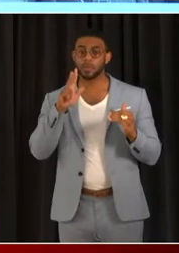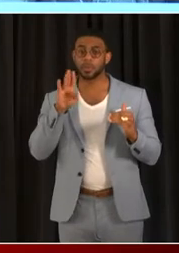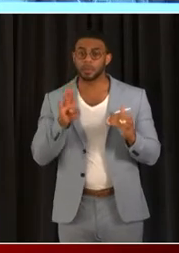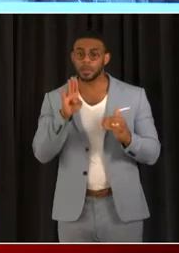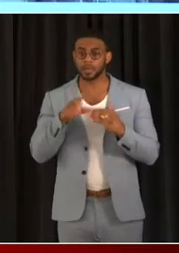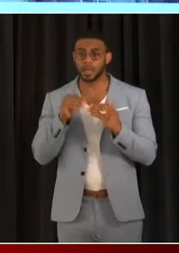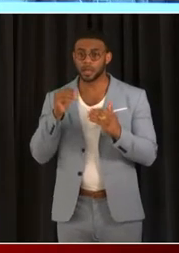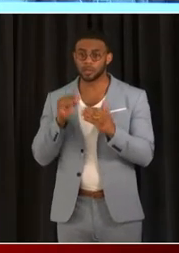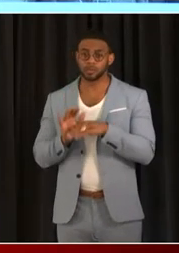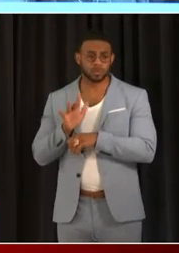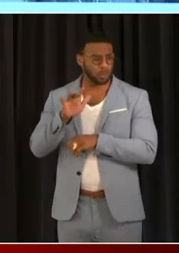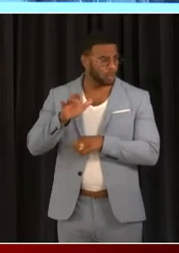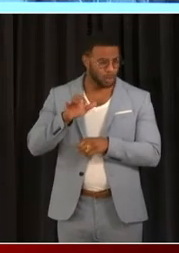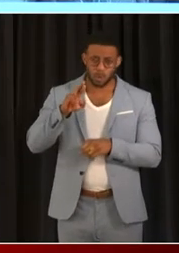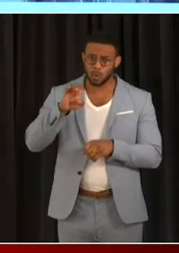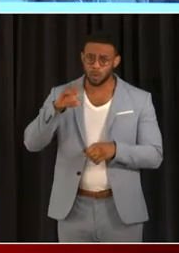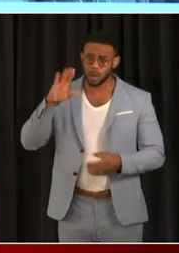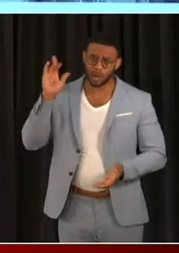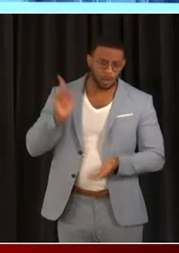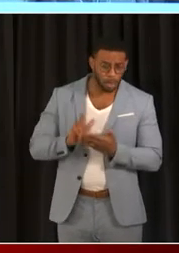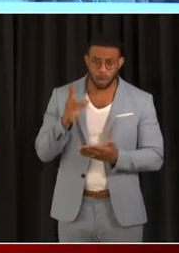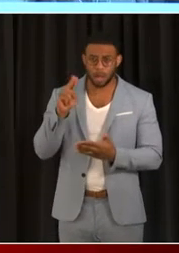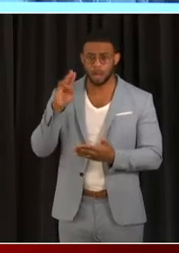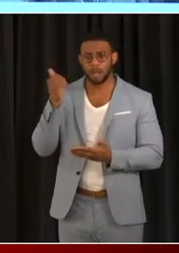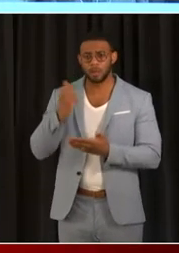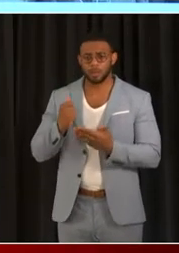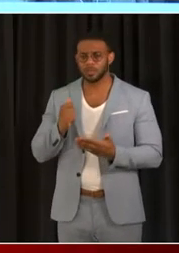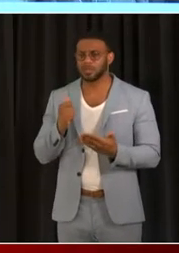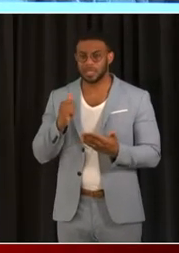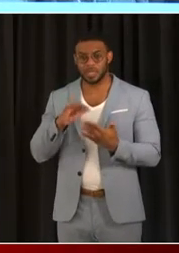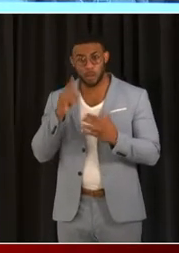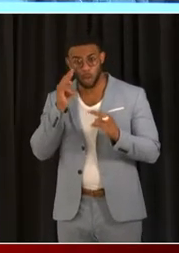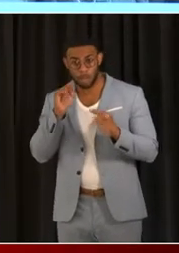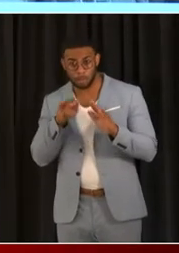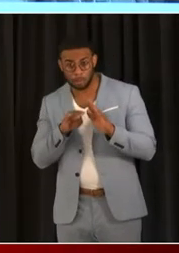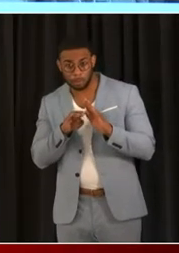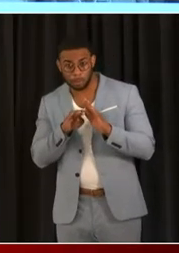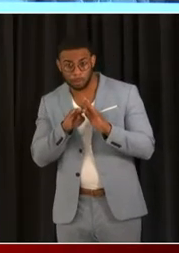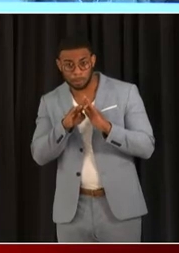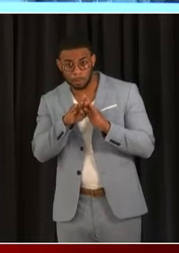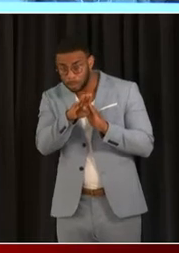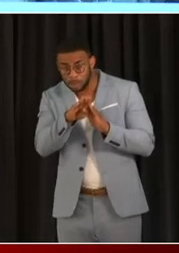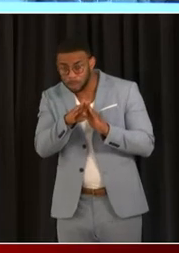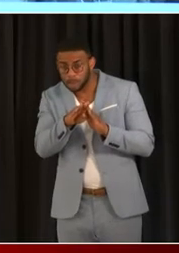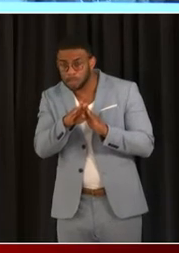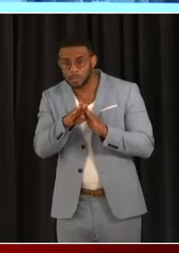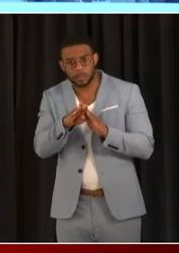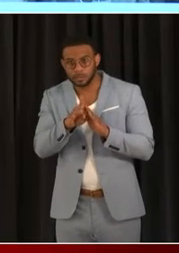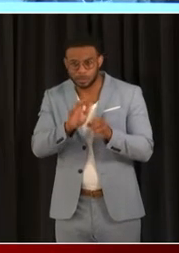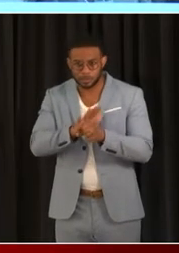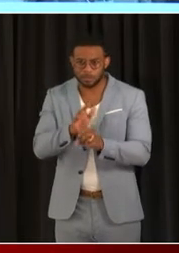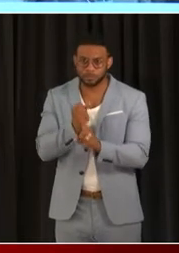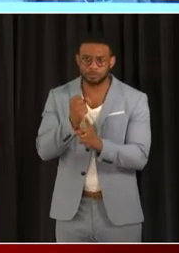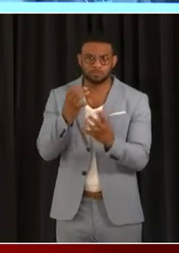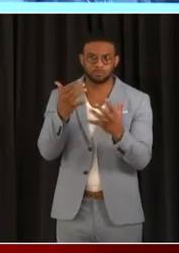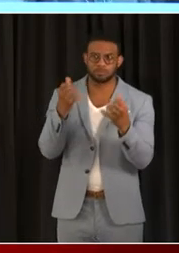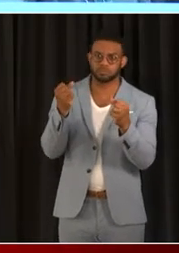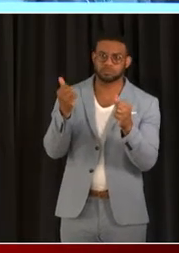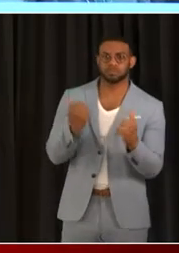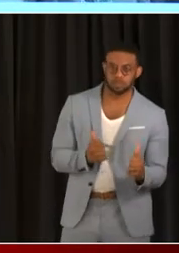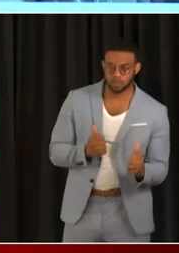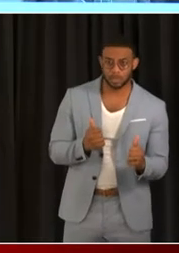budget surplus, record low unemployment, widespread economic development, and things were looking really, really solid. And yet black residents